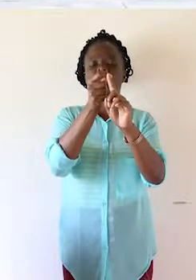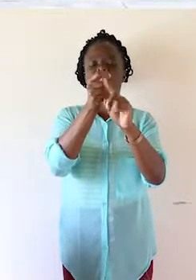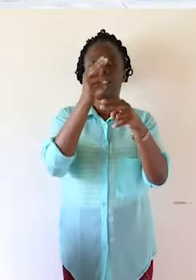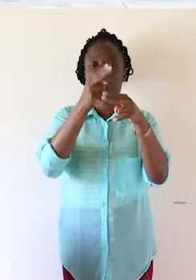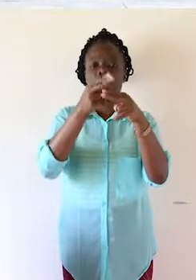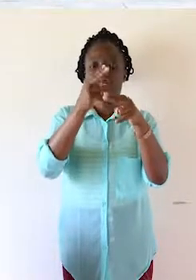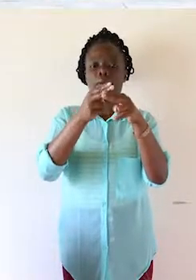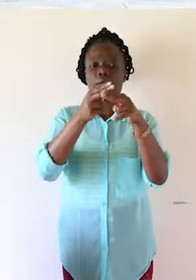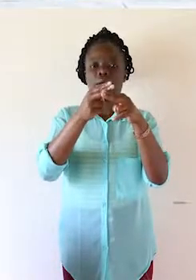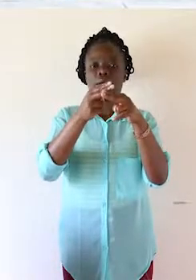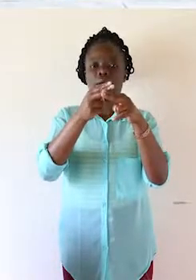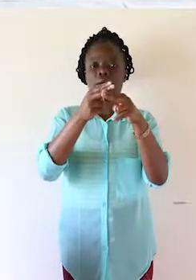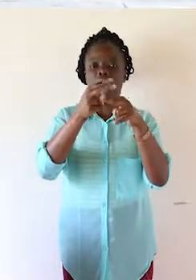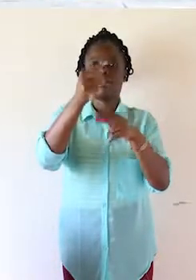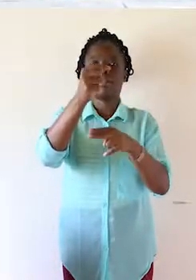tool which is called